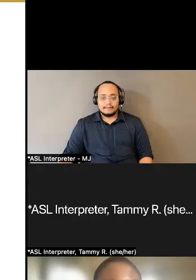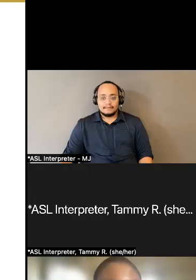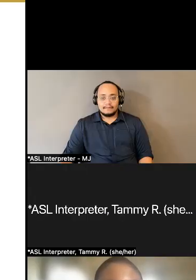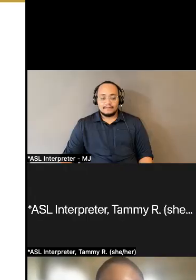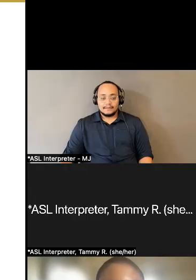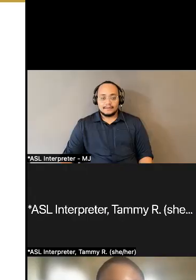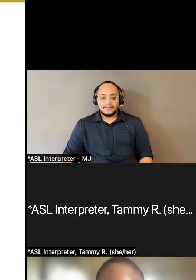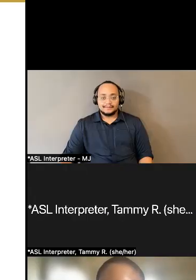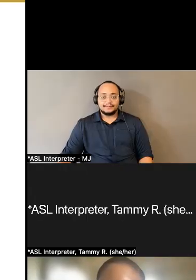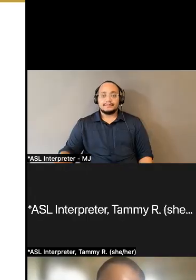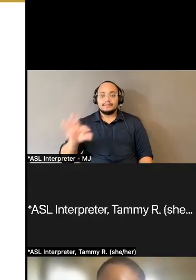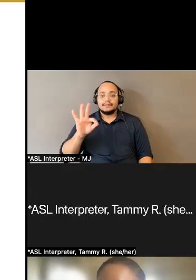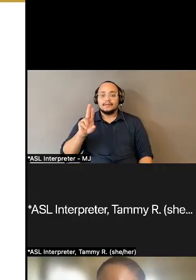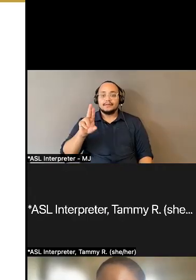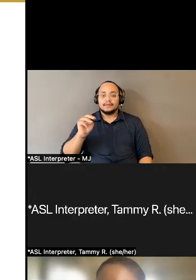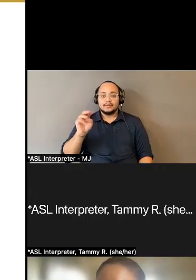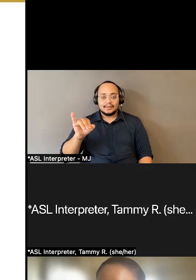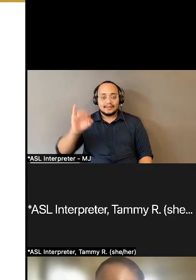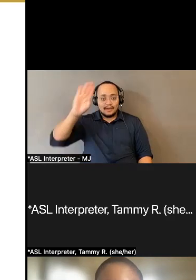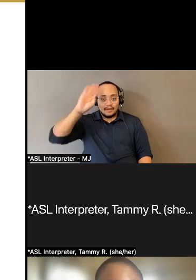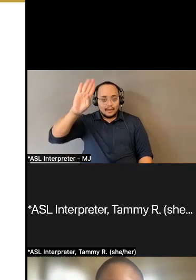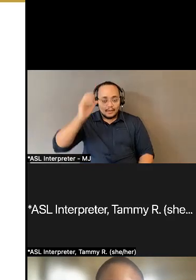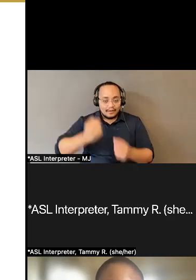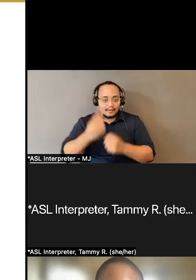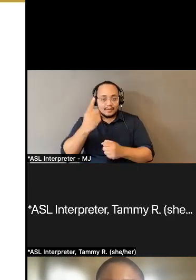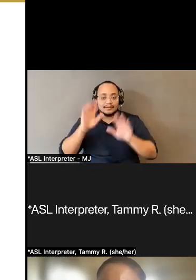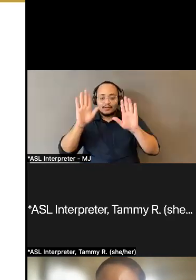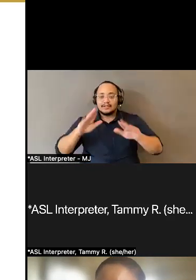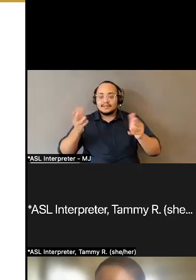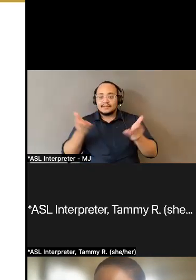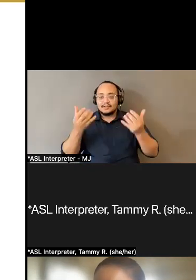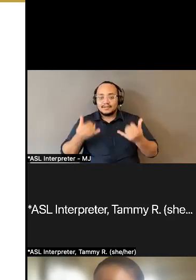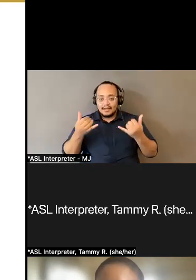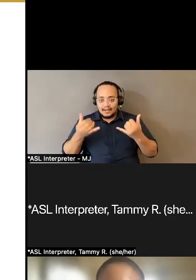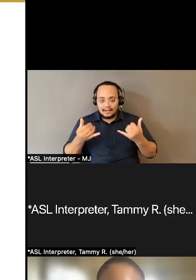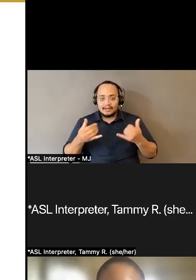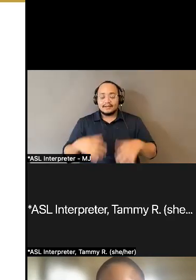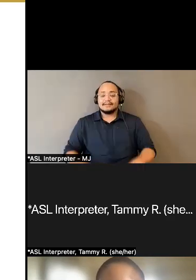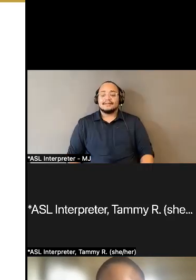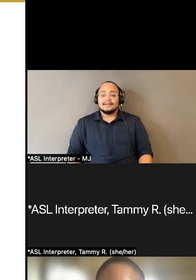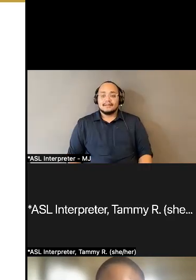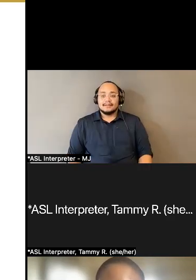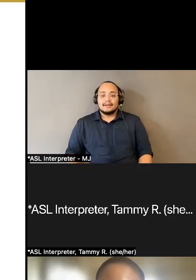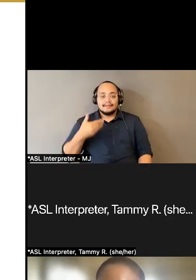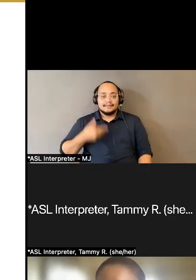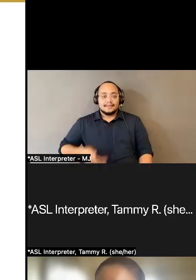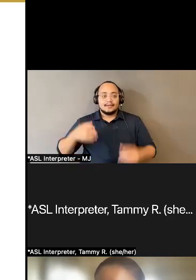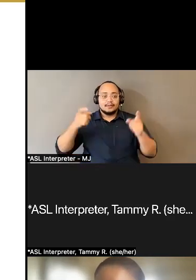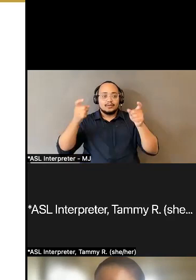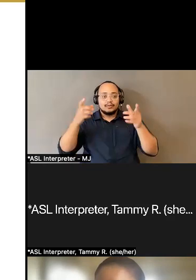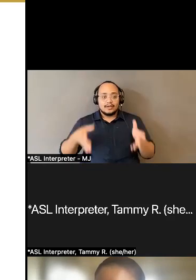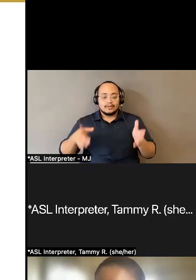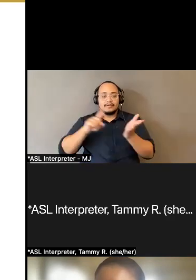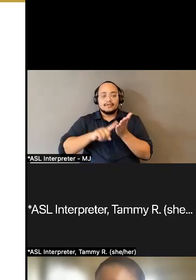Hello, everyone. It is great to be here with you today. My name is Fumi Ayeni, and I am the Director of Research